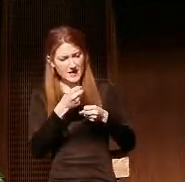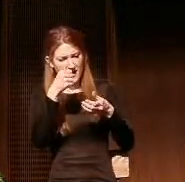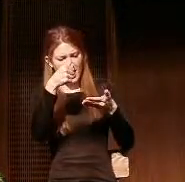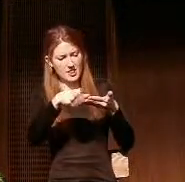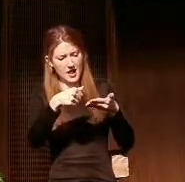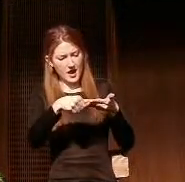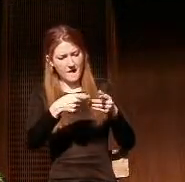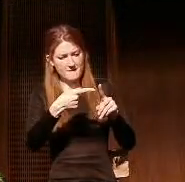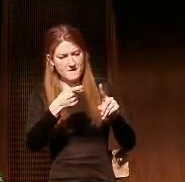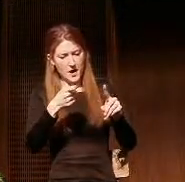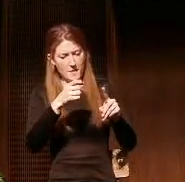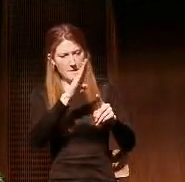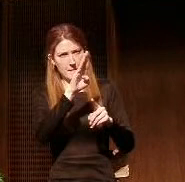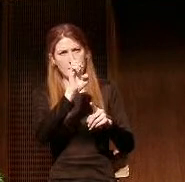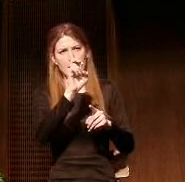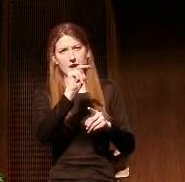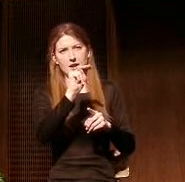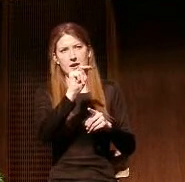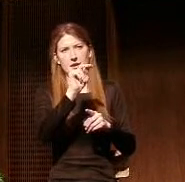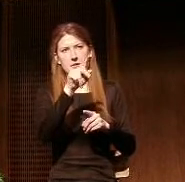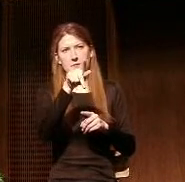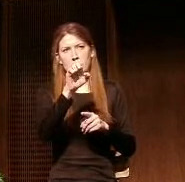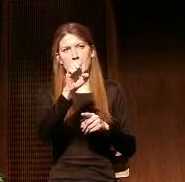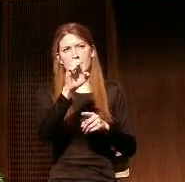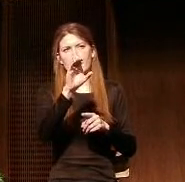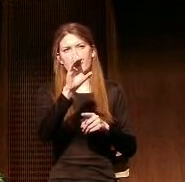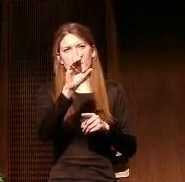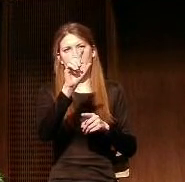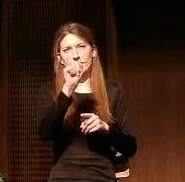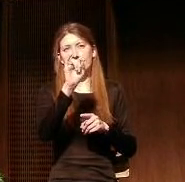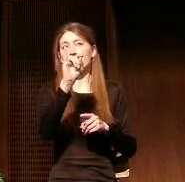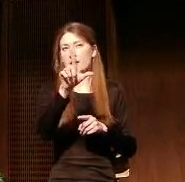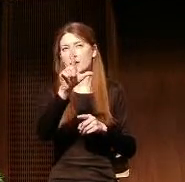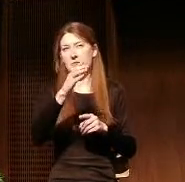from Ben Pechtel, my brother-in-law,